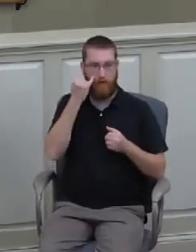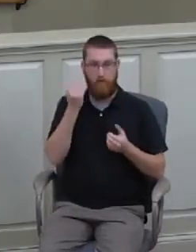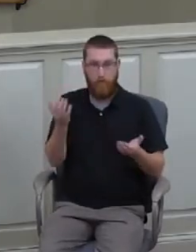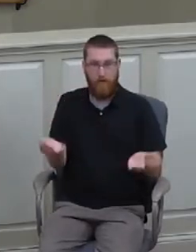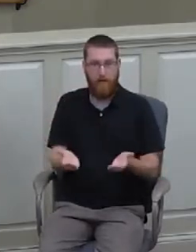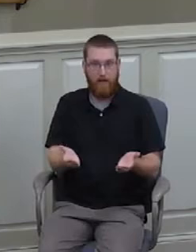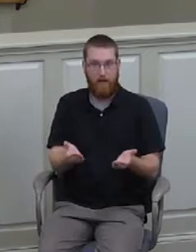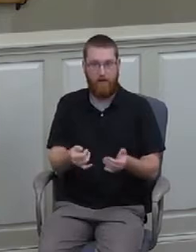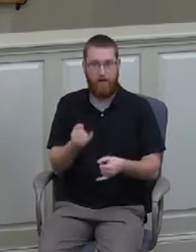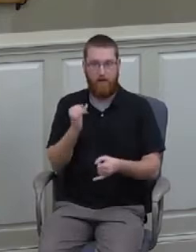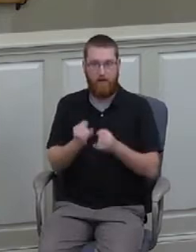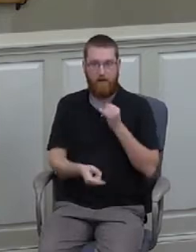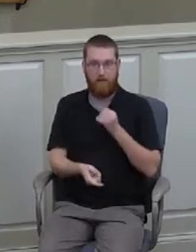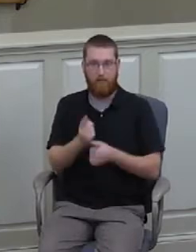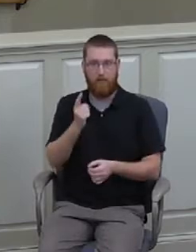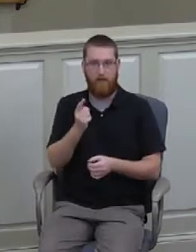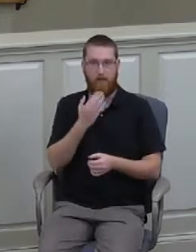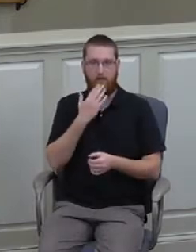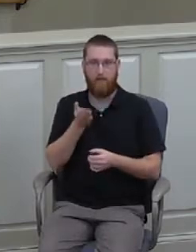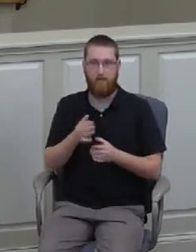last minute text.